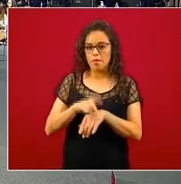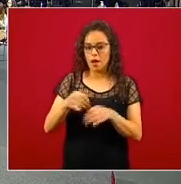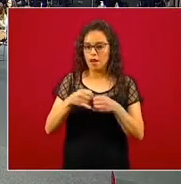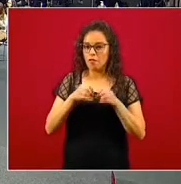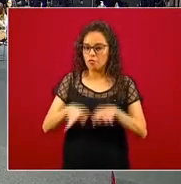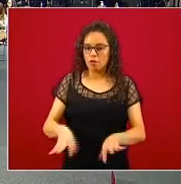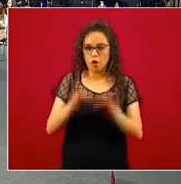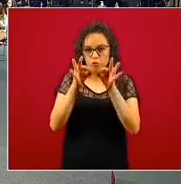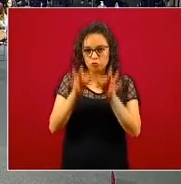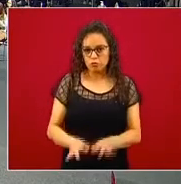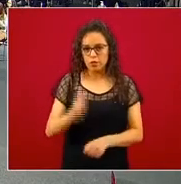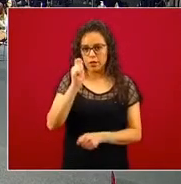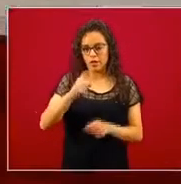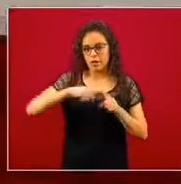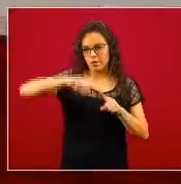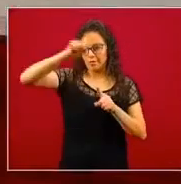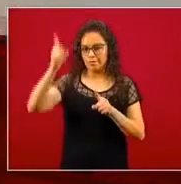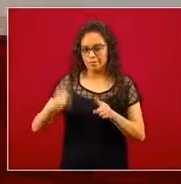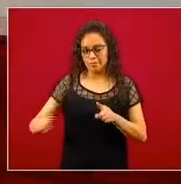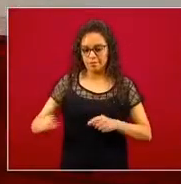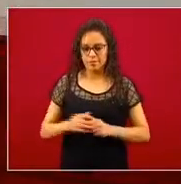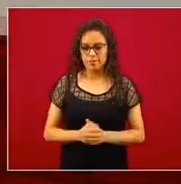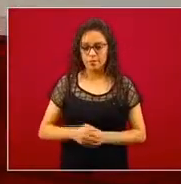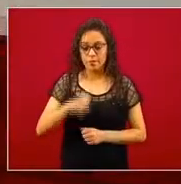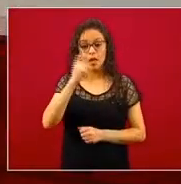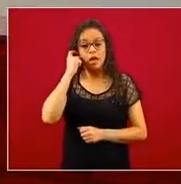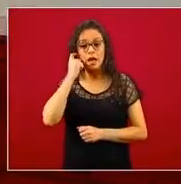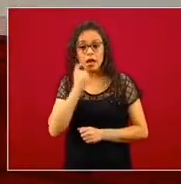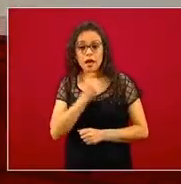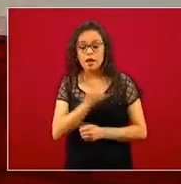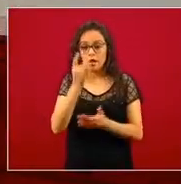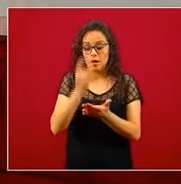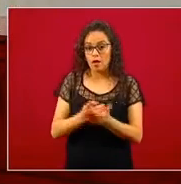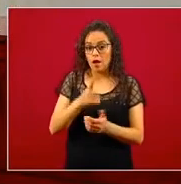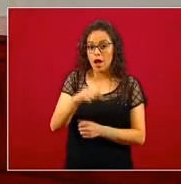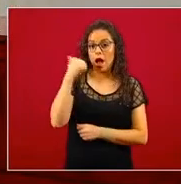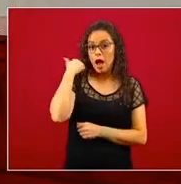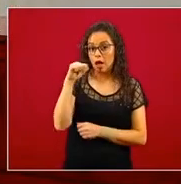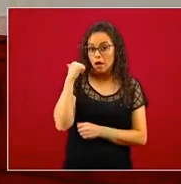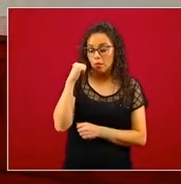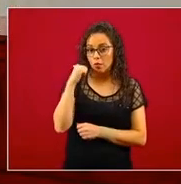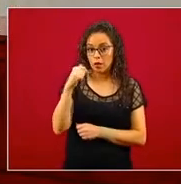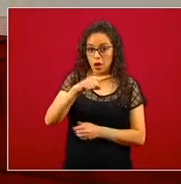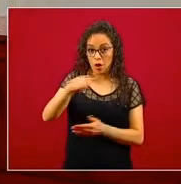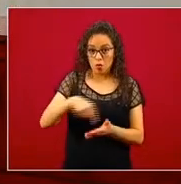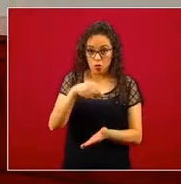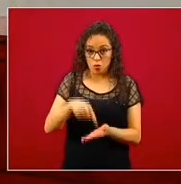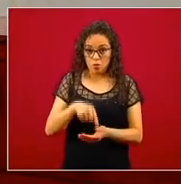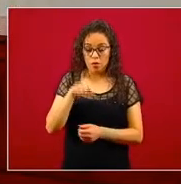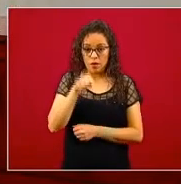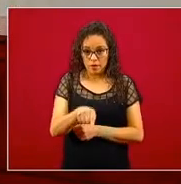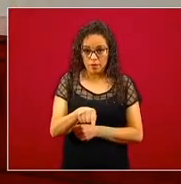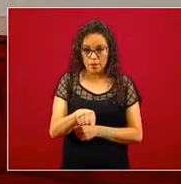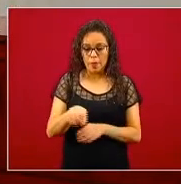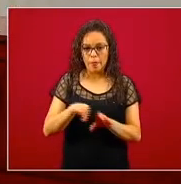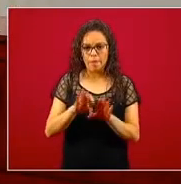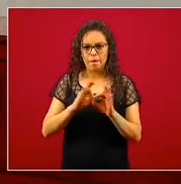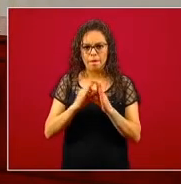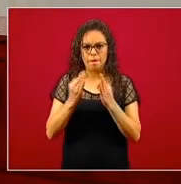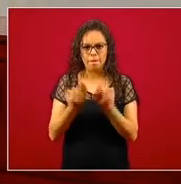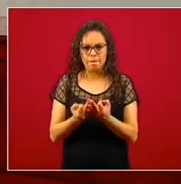restrictions imposed by the protection against the epidemics. They will be able to do so.